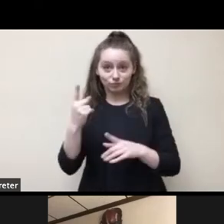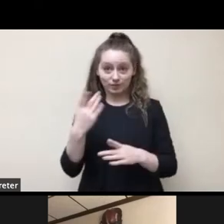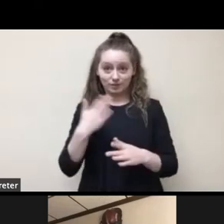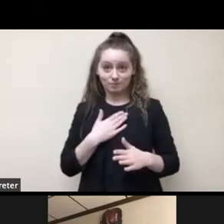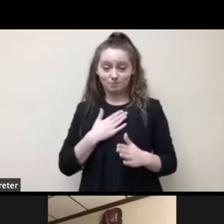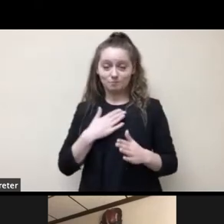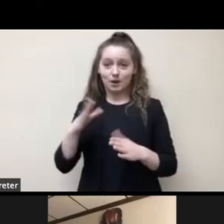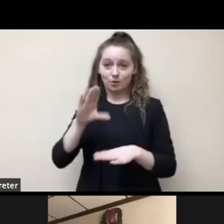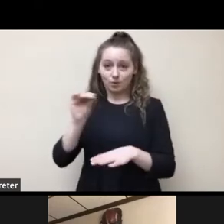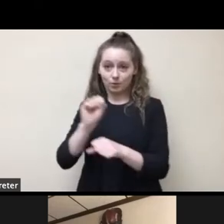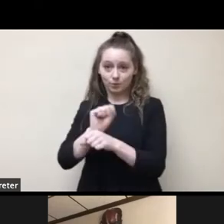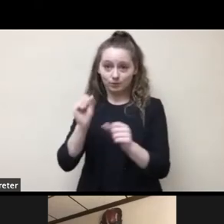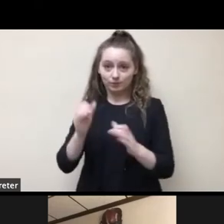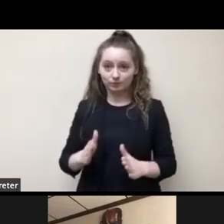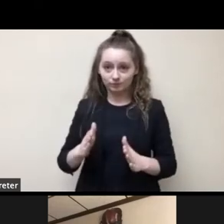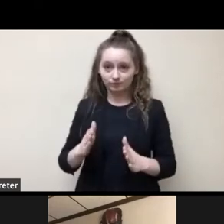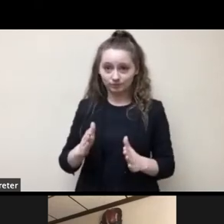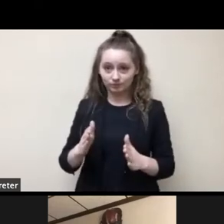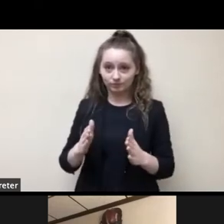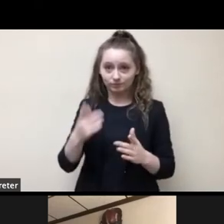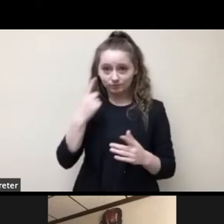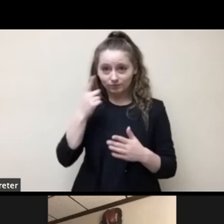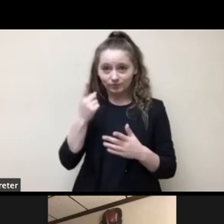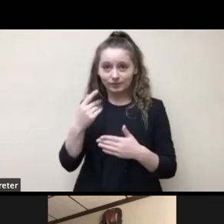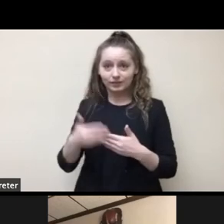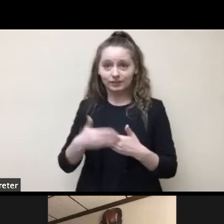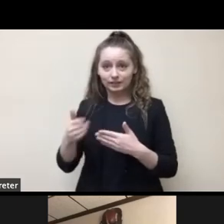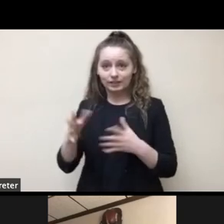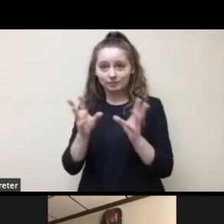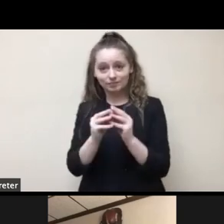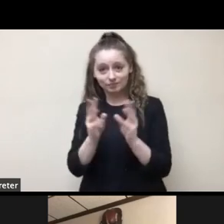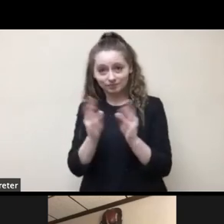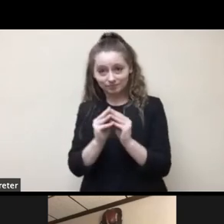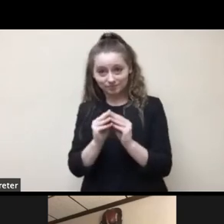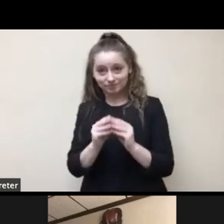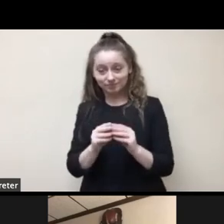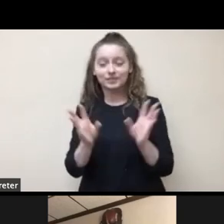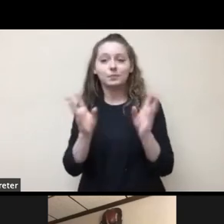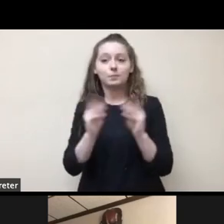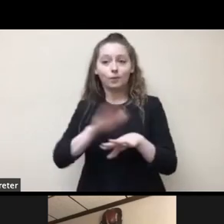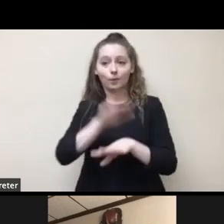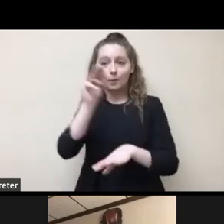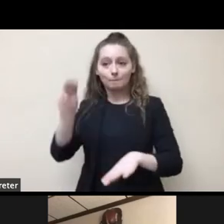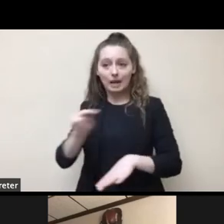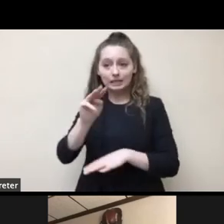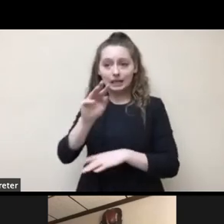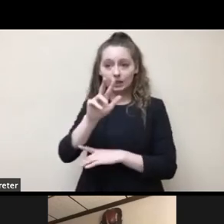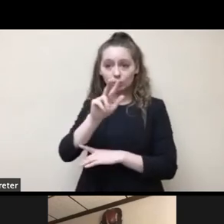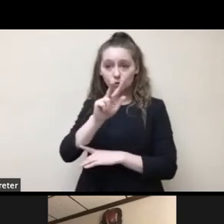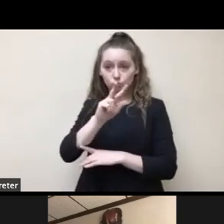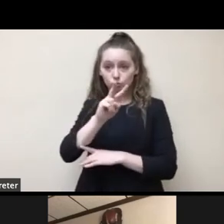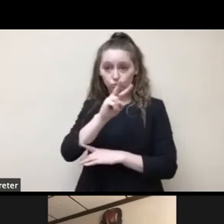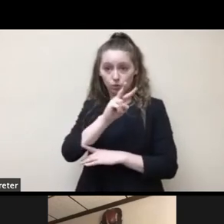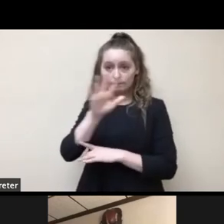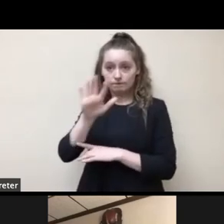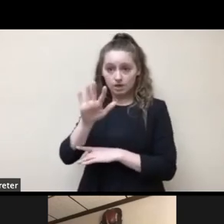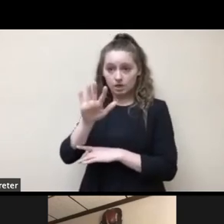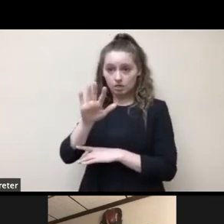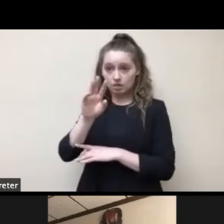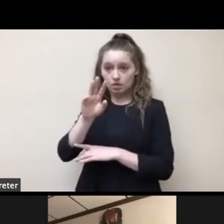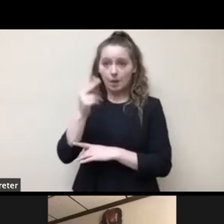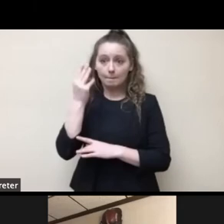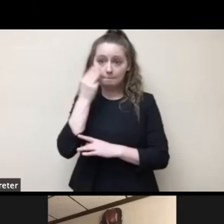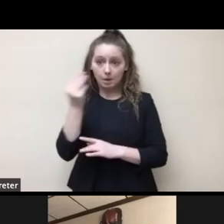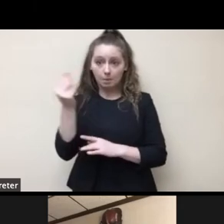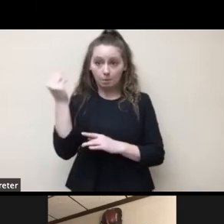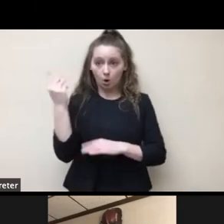least through the next meeting. The meeting on Monday, the 25th, via Memorial Day, has been moved